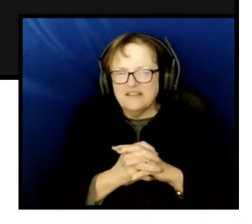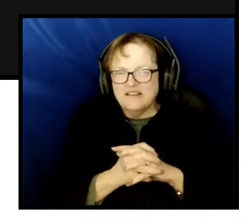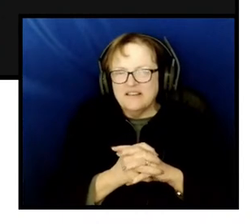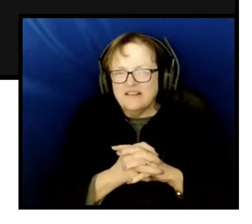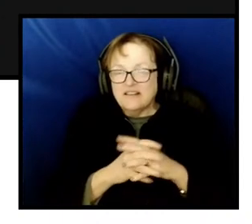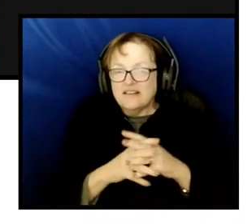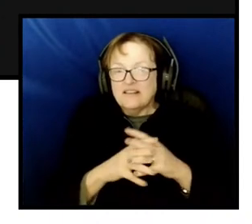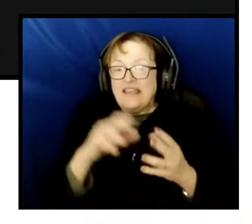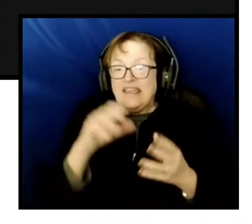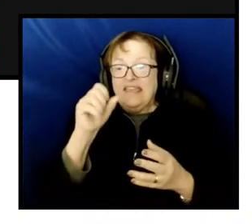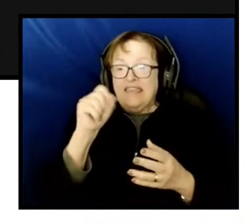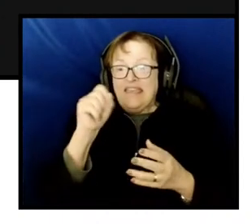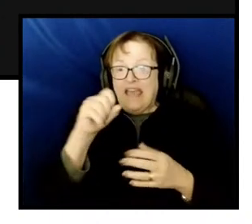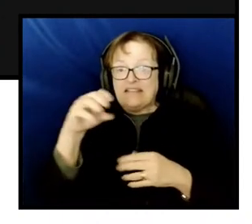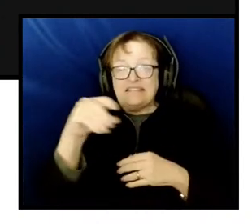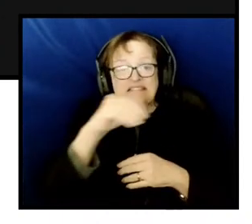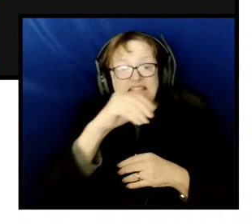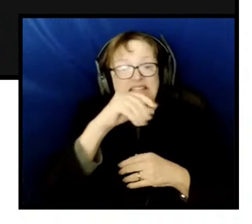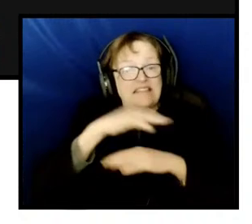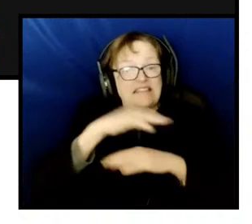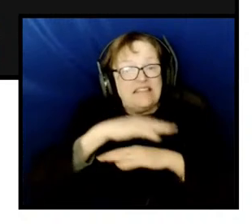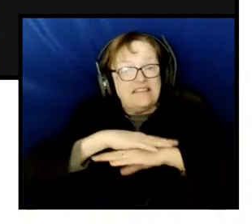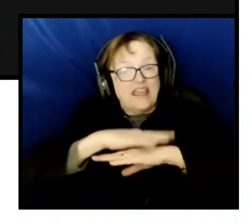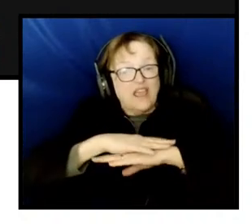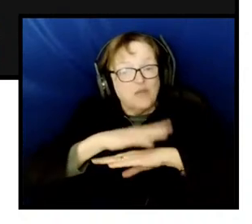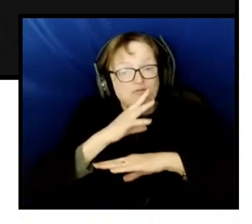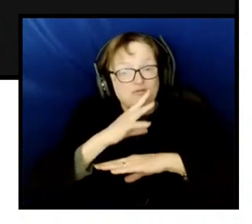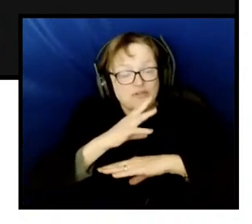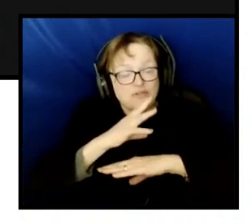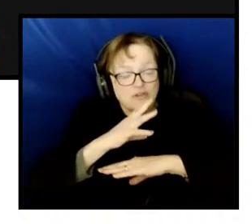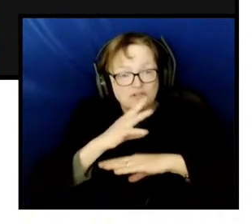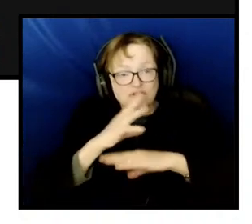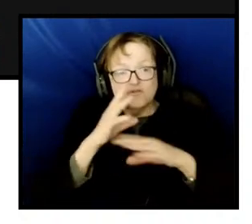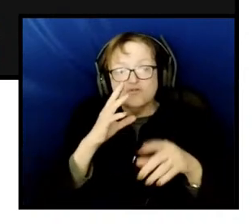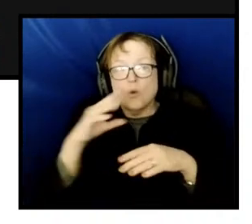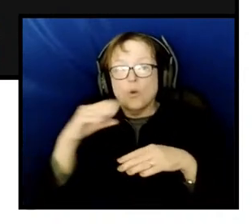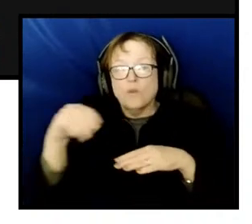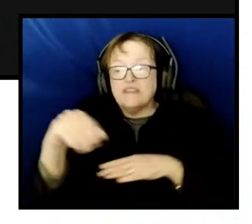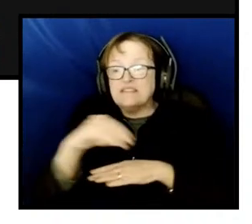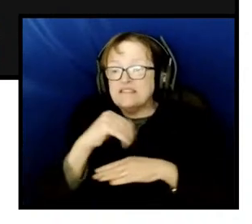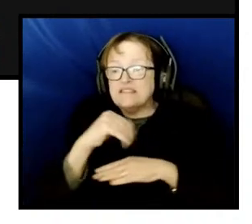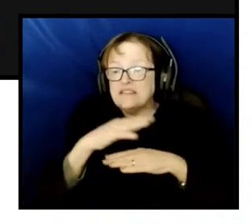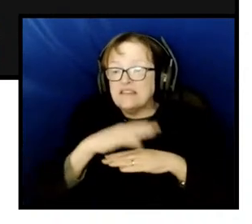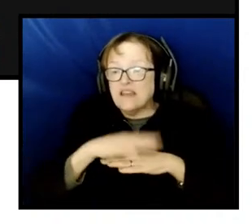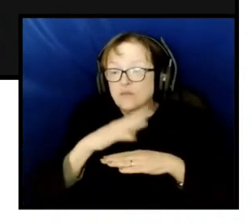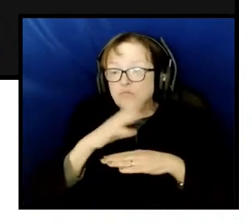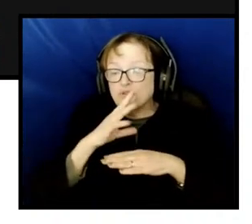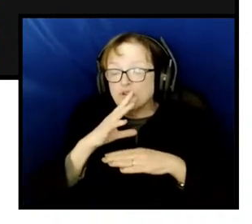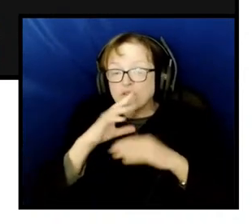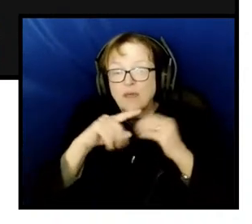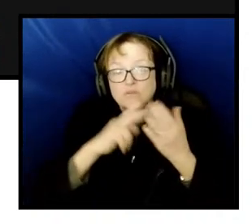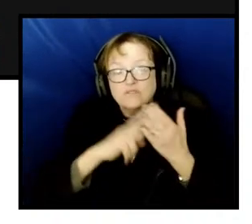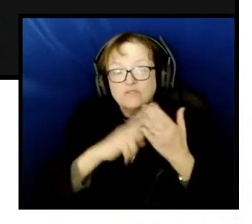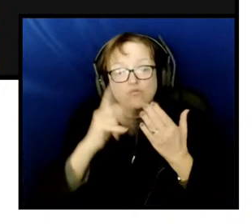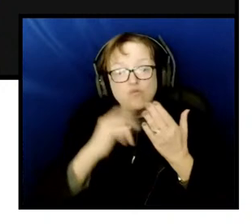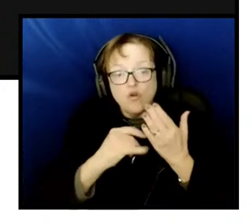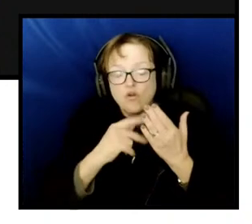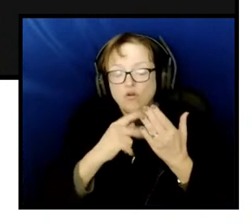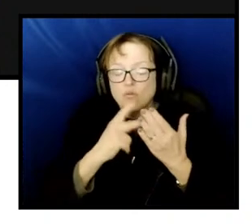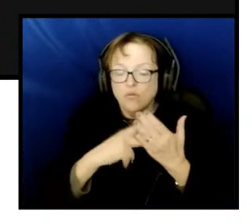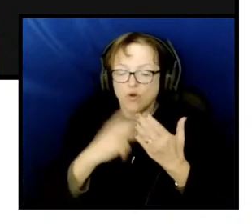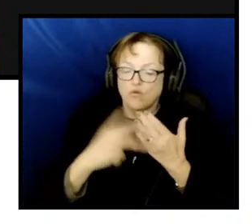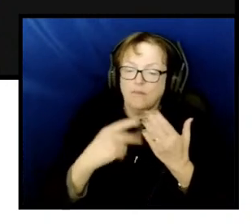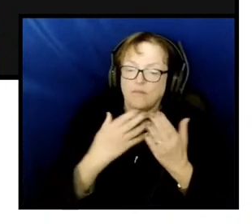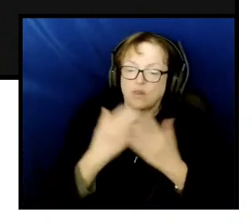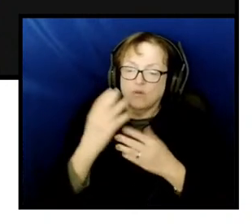Yes, Sea Table Talks, thank you. Yes, so our Sea Table Talks was our programming throughout the year, and it's a